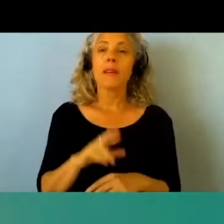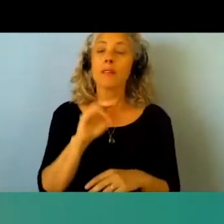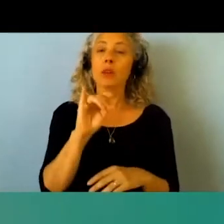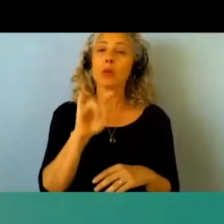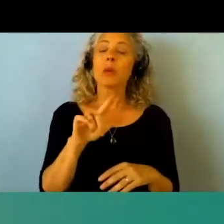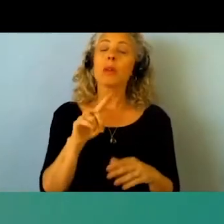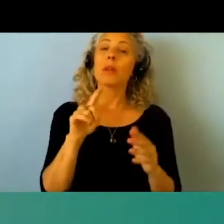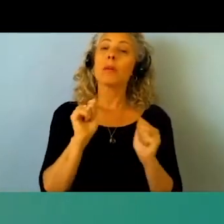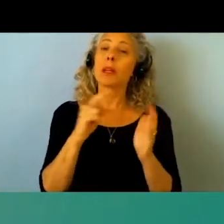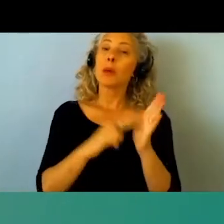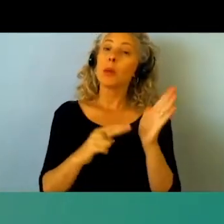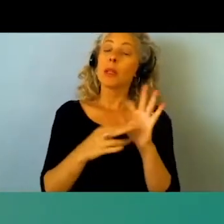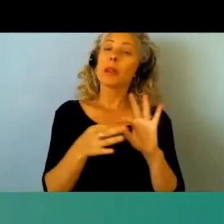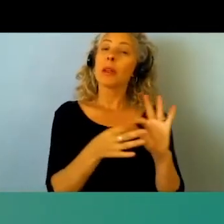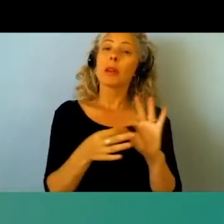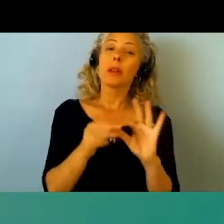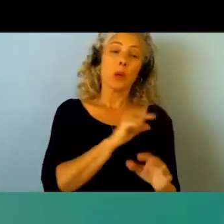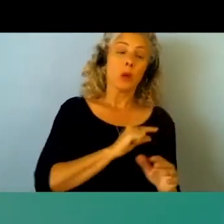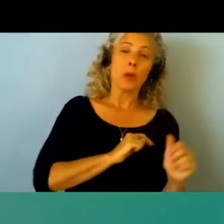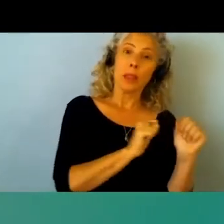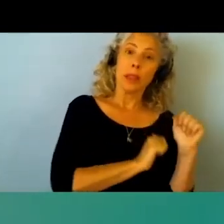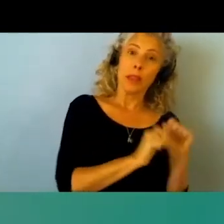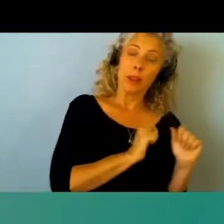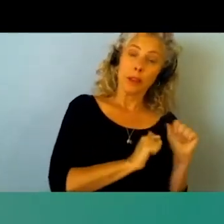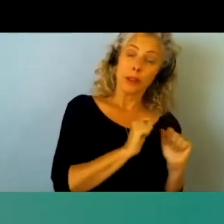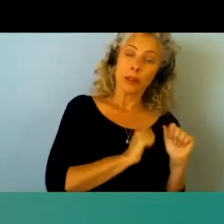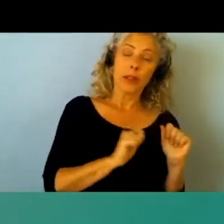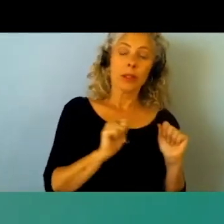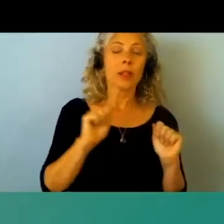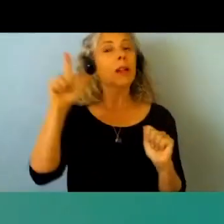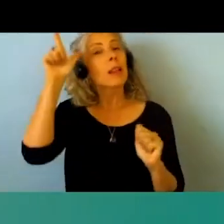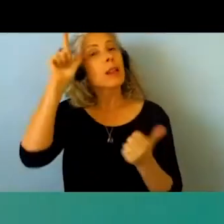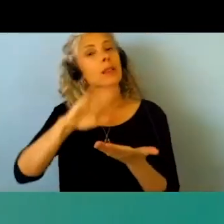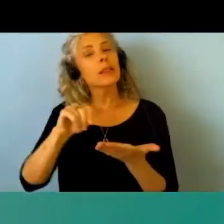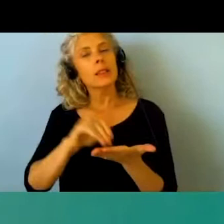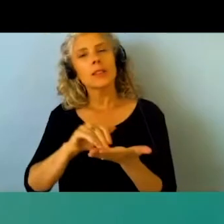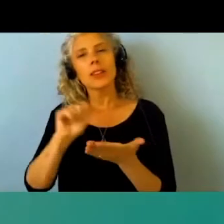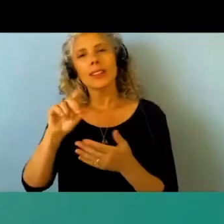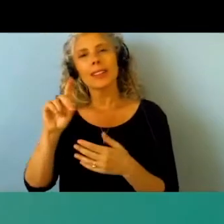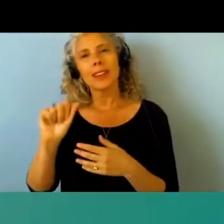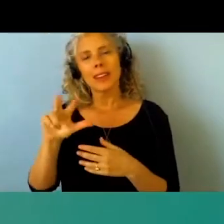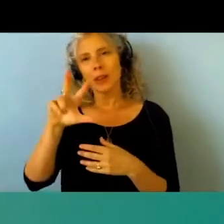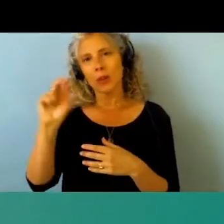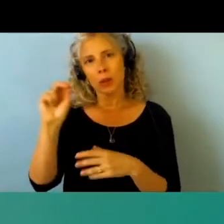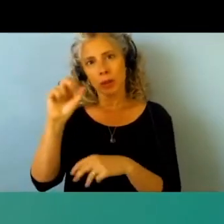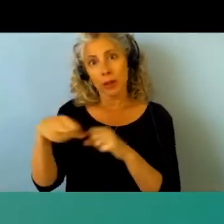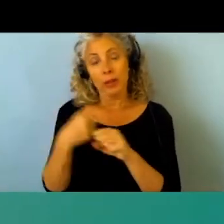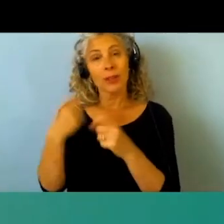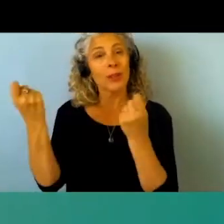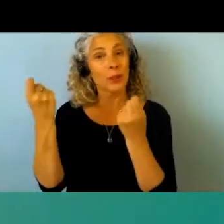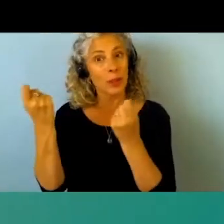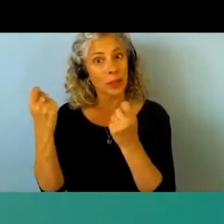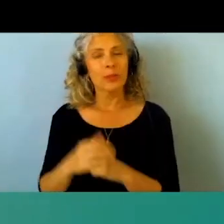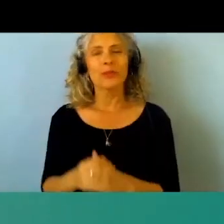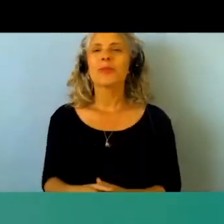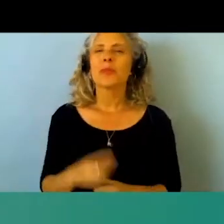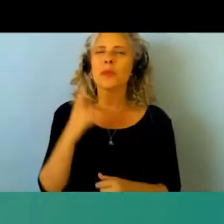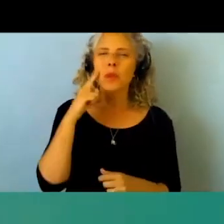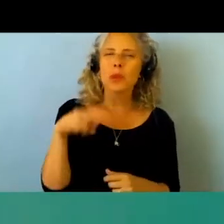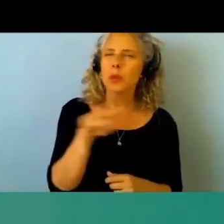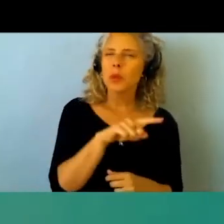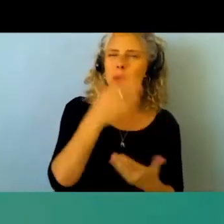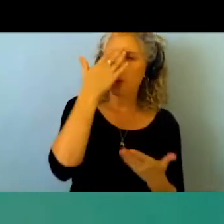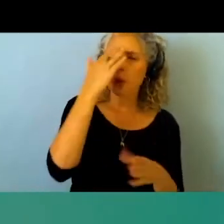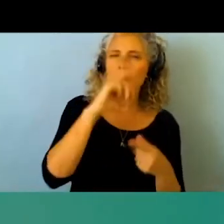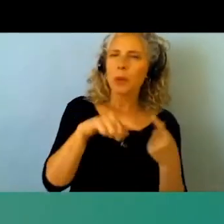collaboration between Queen's Theatre and Lincoln Center's ADA 30 celebration. For those of you unfamiliar with play